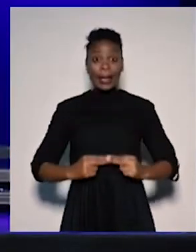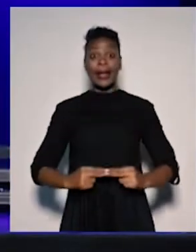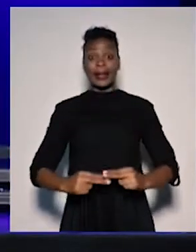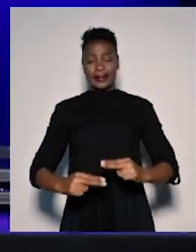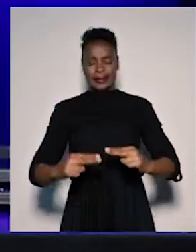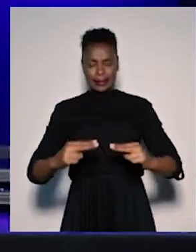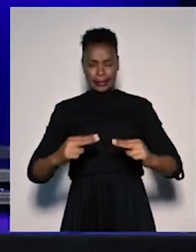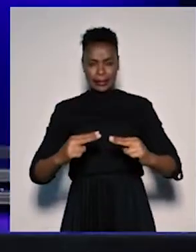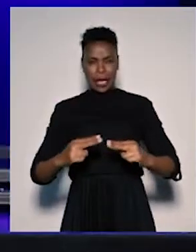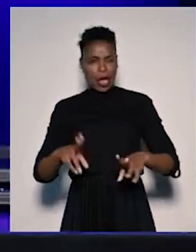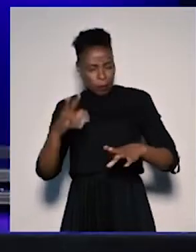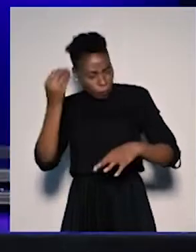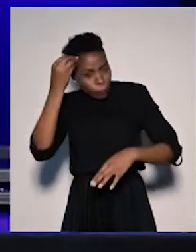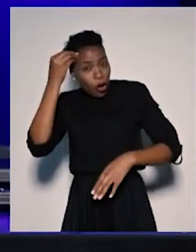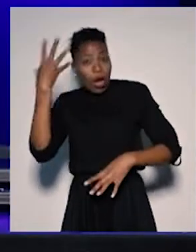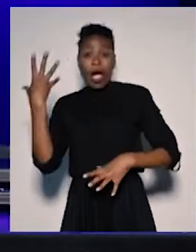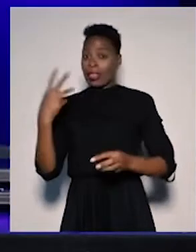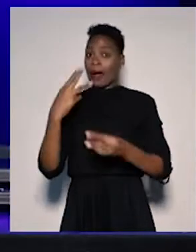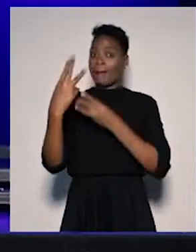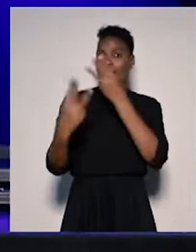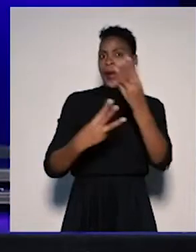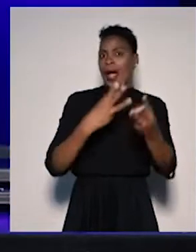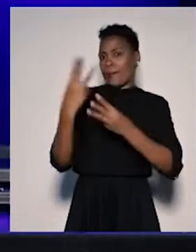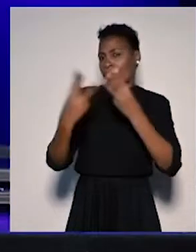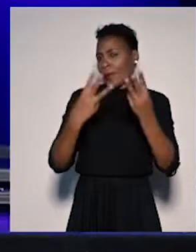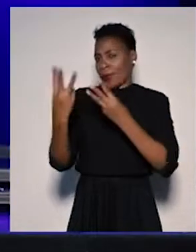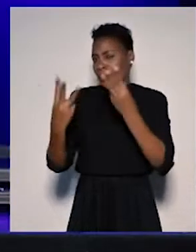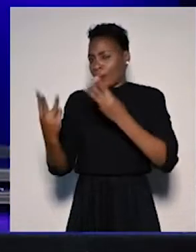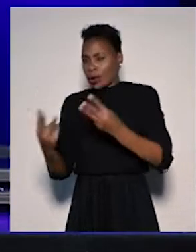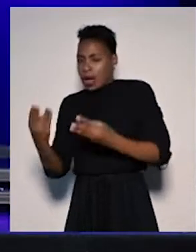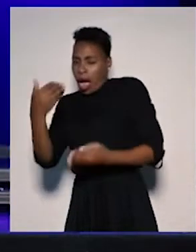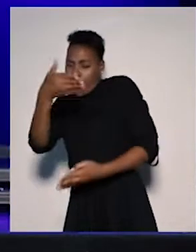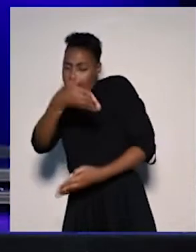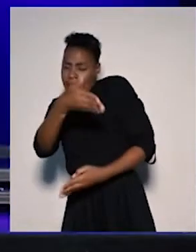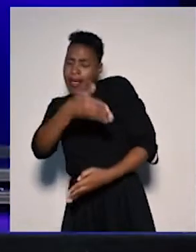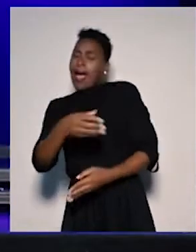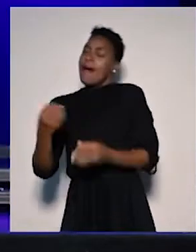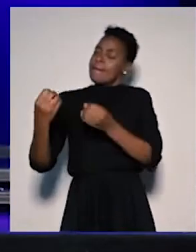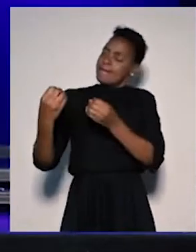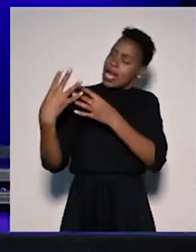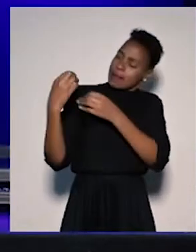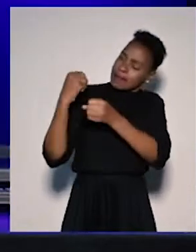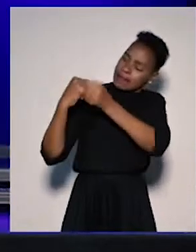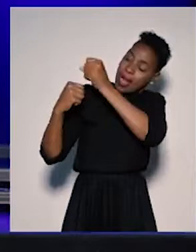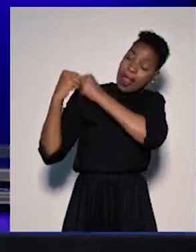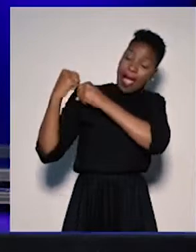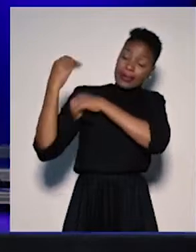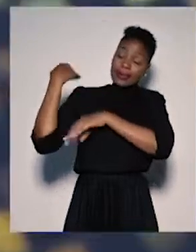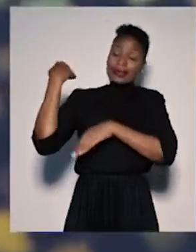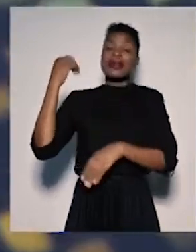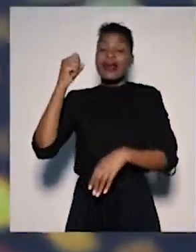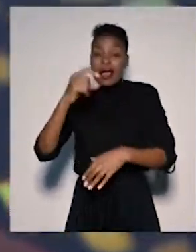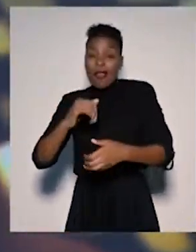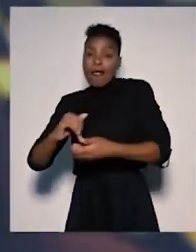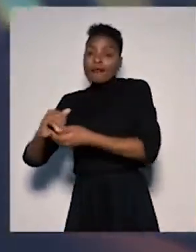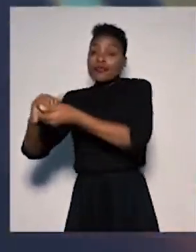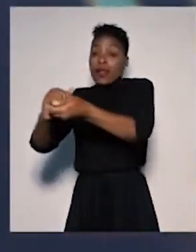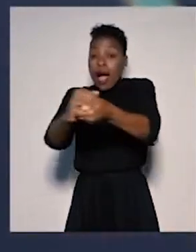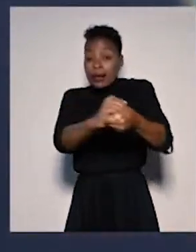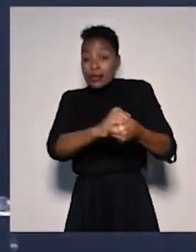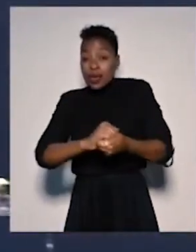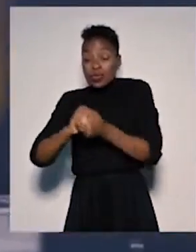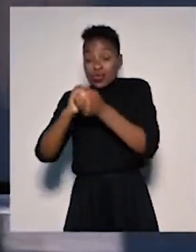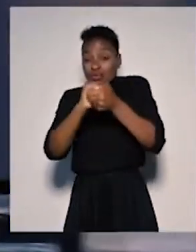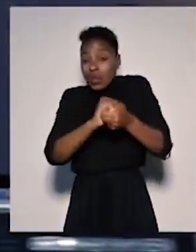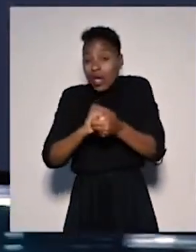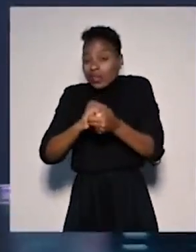that, you will not forget the people who were where you used to be years ago. You'll still associate with them. You will still love